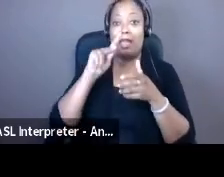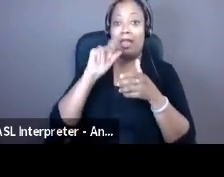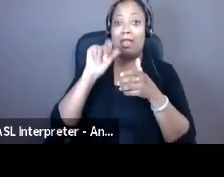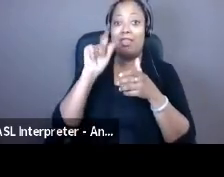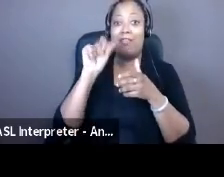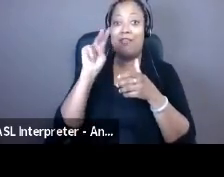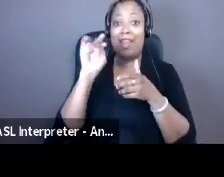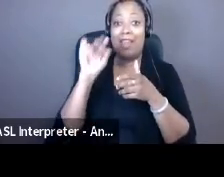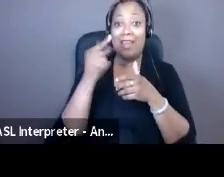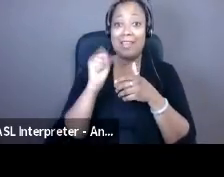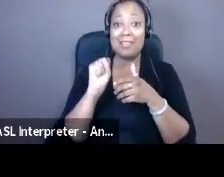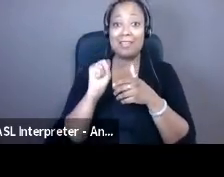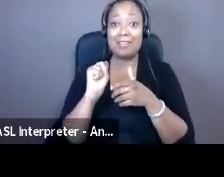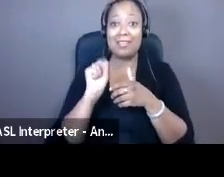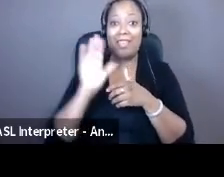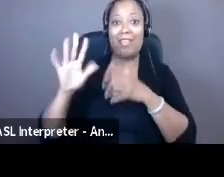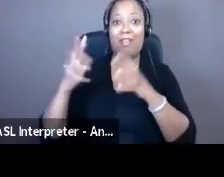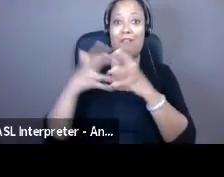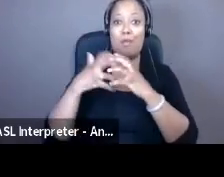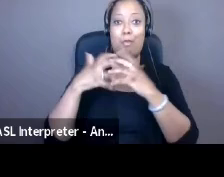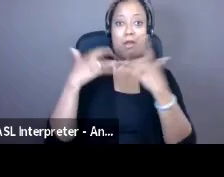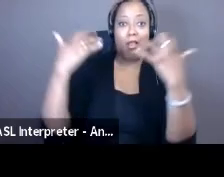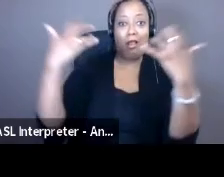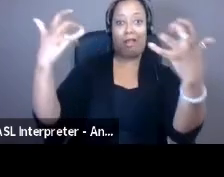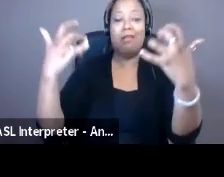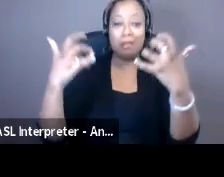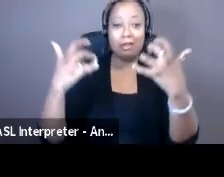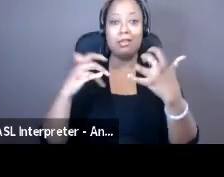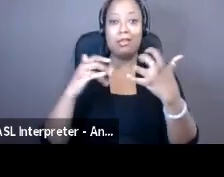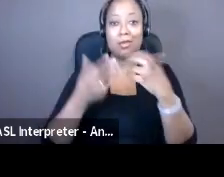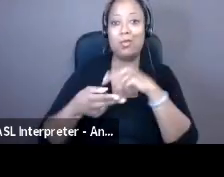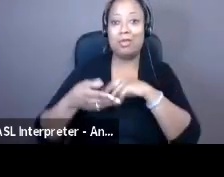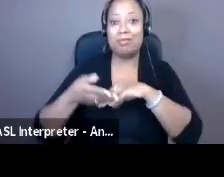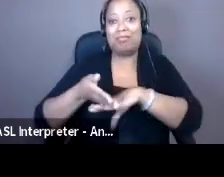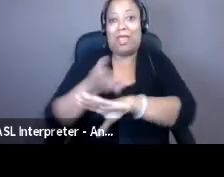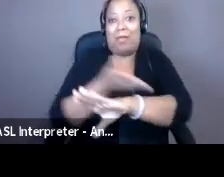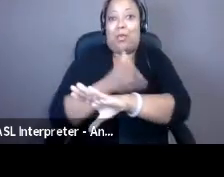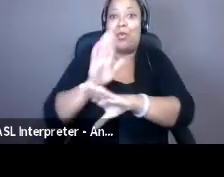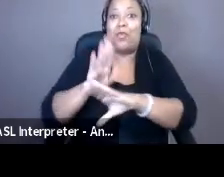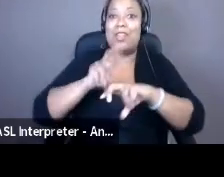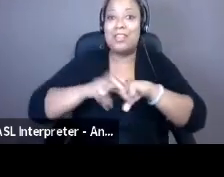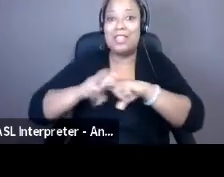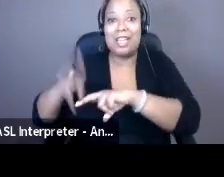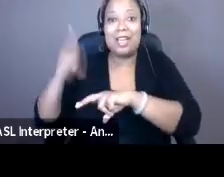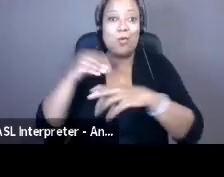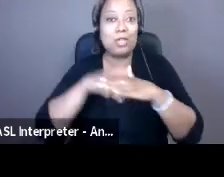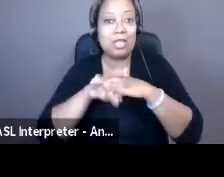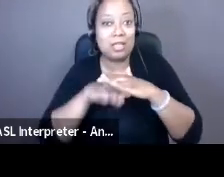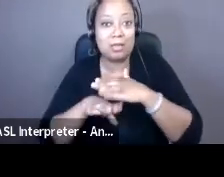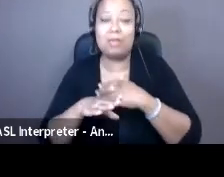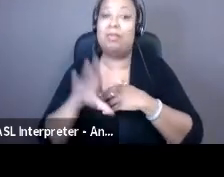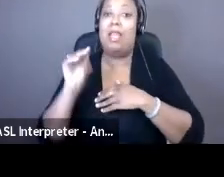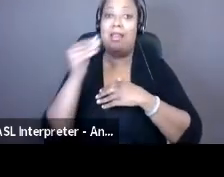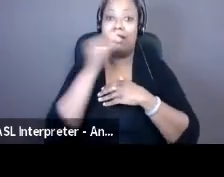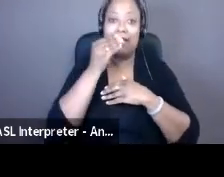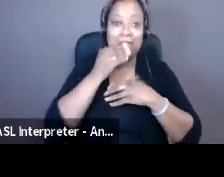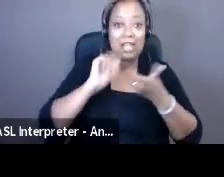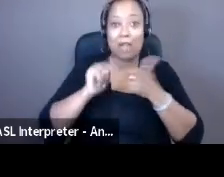we improved seating for accessibility and also all the concessions and ways to get around the